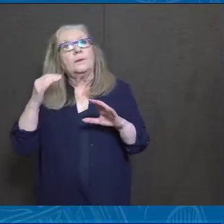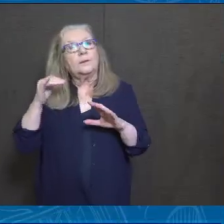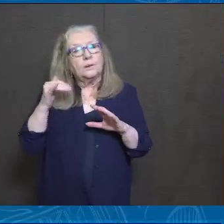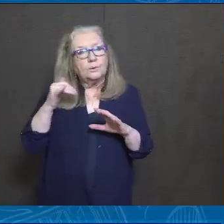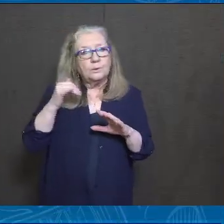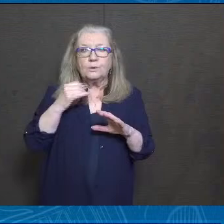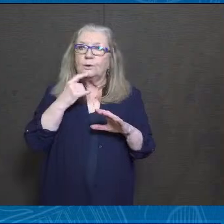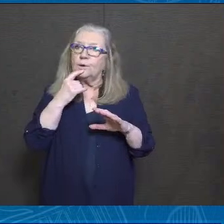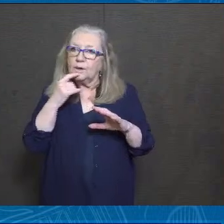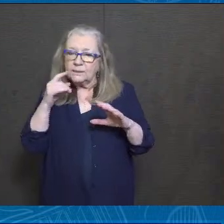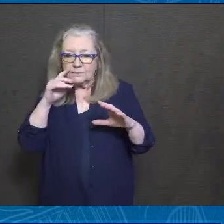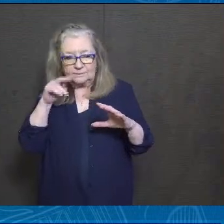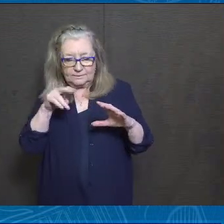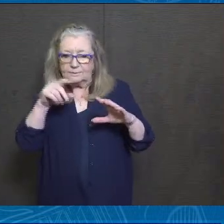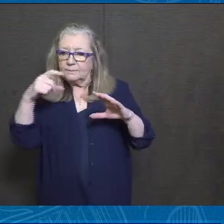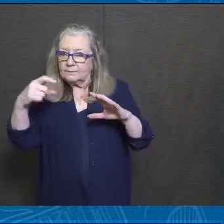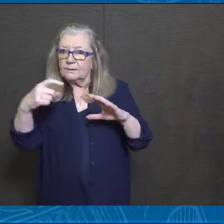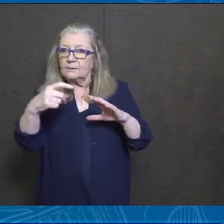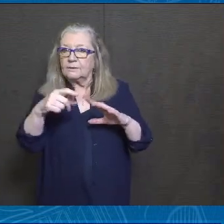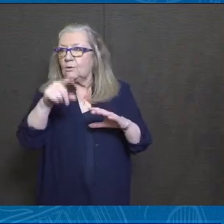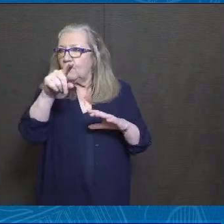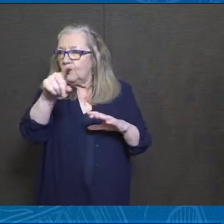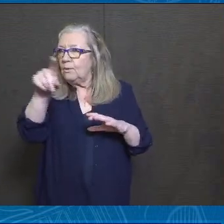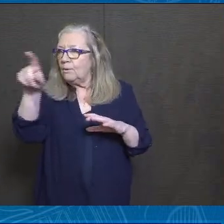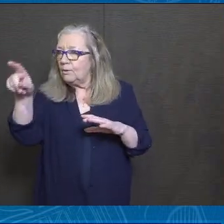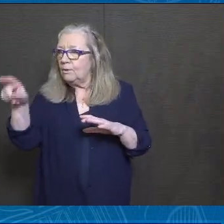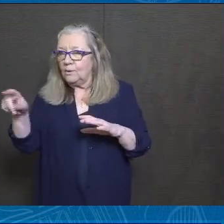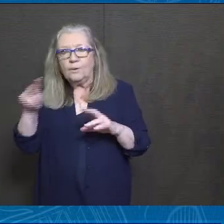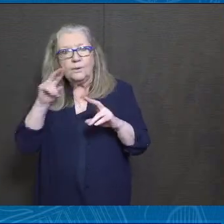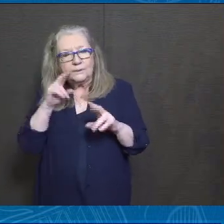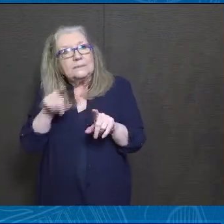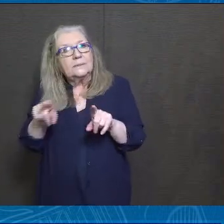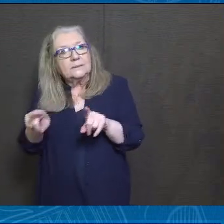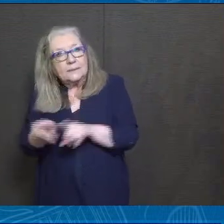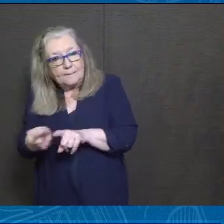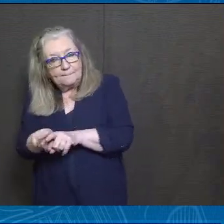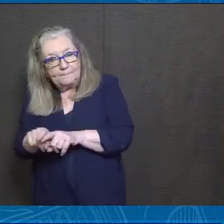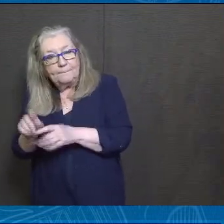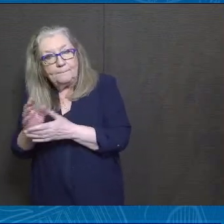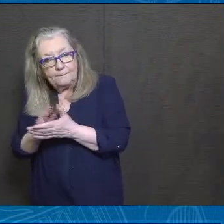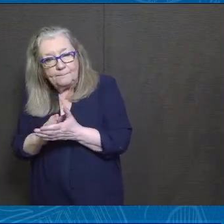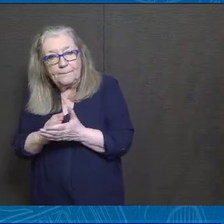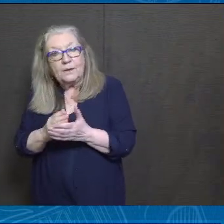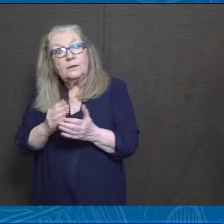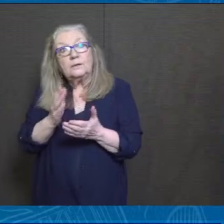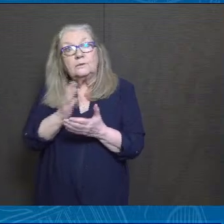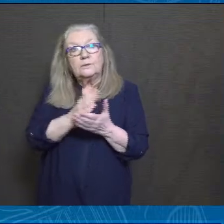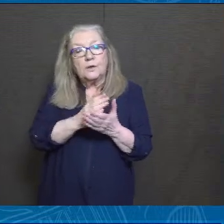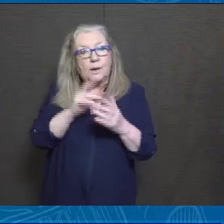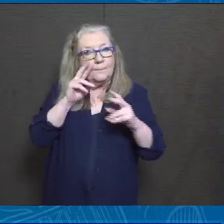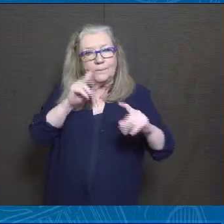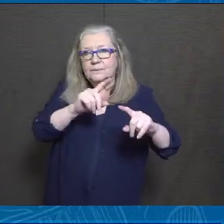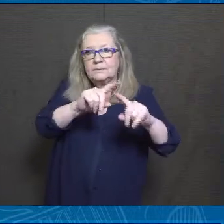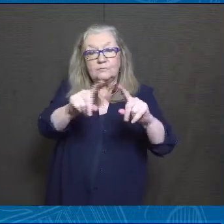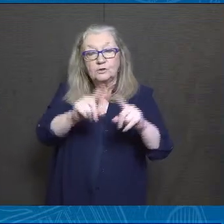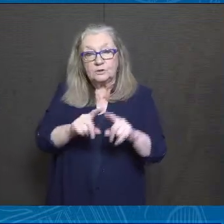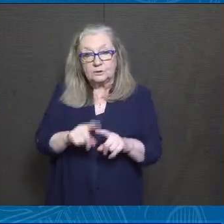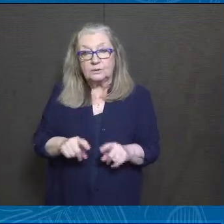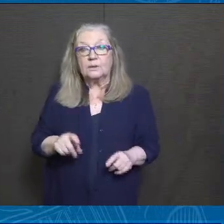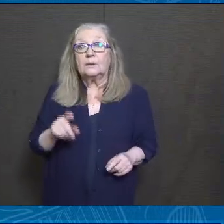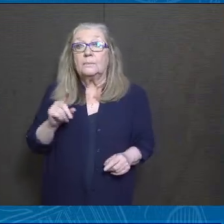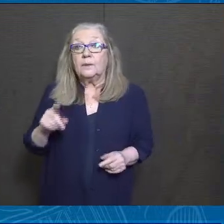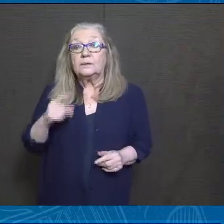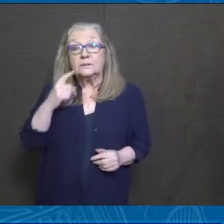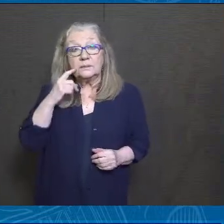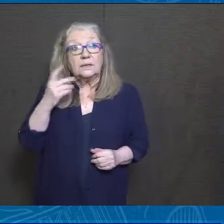and so there are actually similarities in what they saw as well. And so to set the scene, we have to